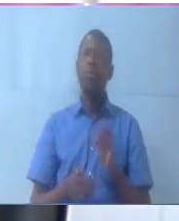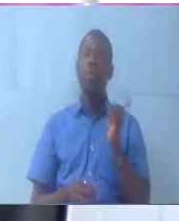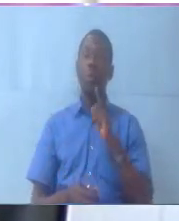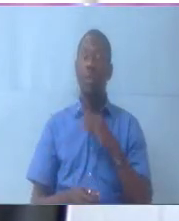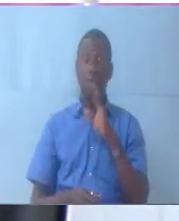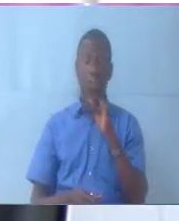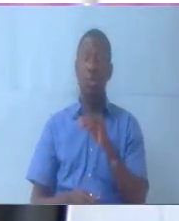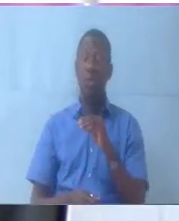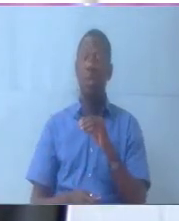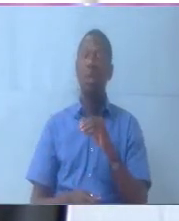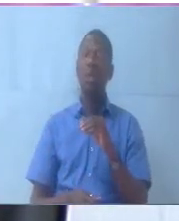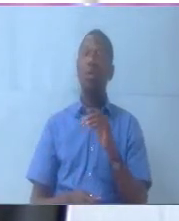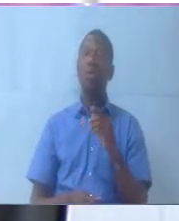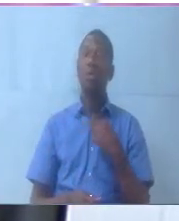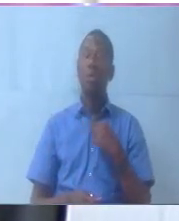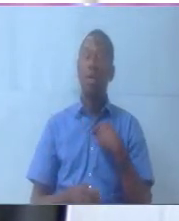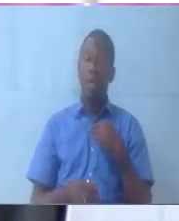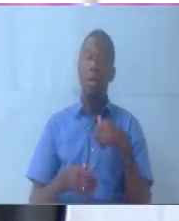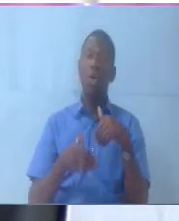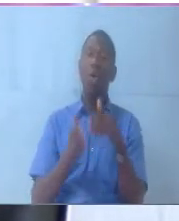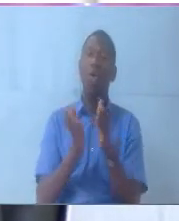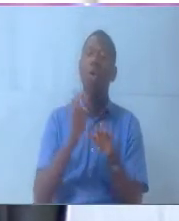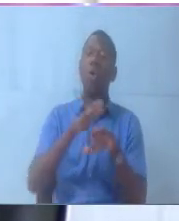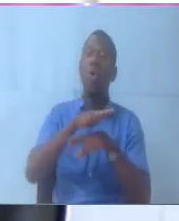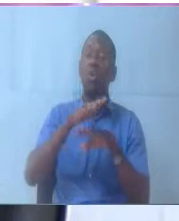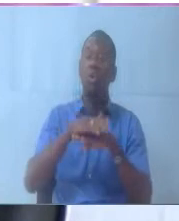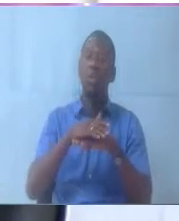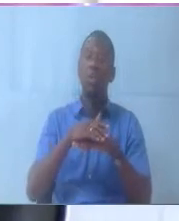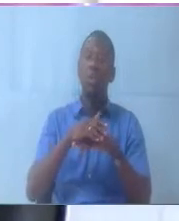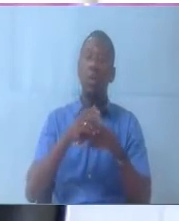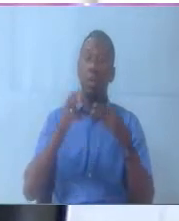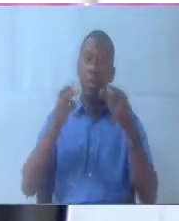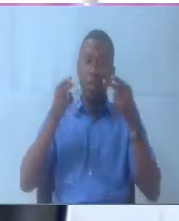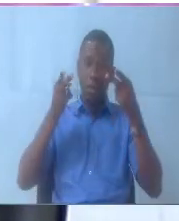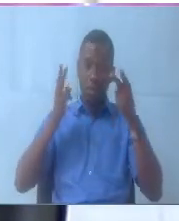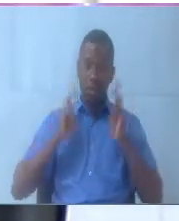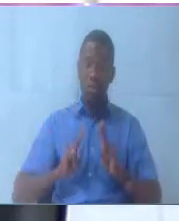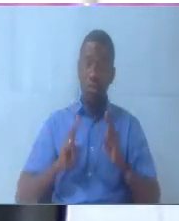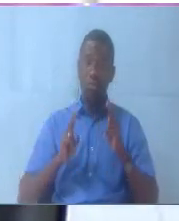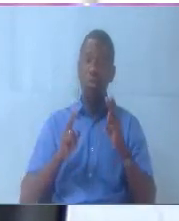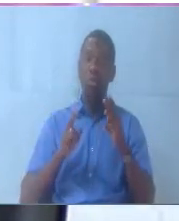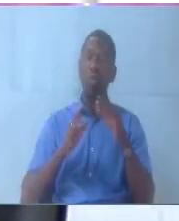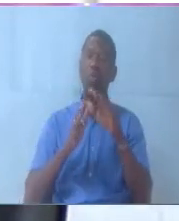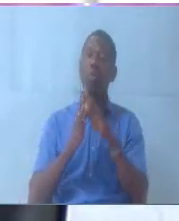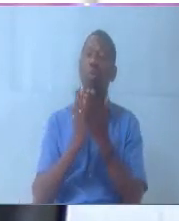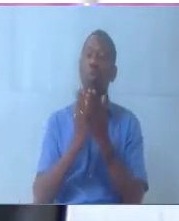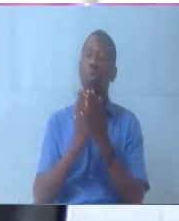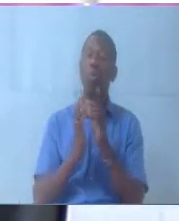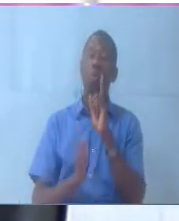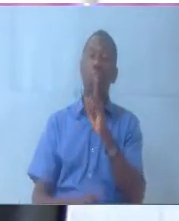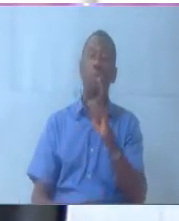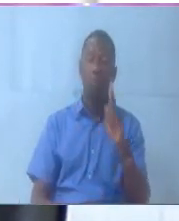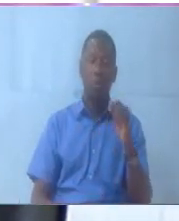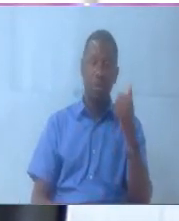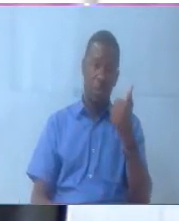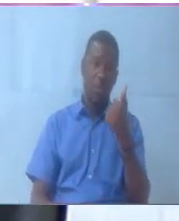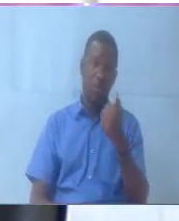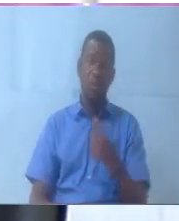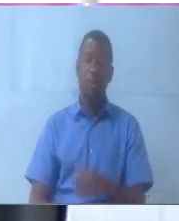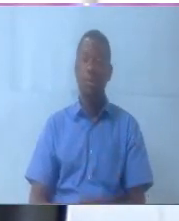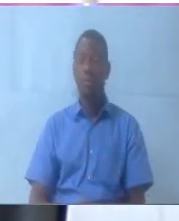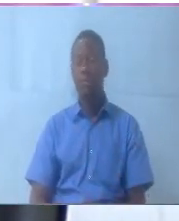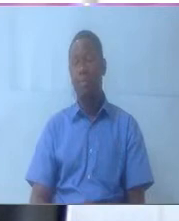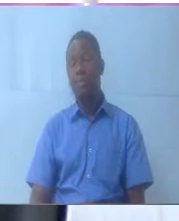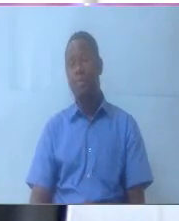but they were charged under Section 116. So, but then. Amunta keta mentinu ya ima kankula ni wole